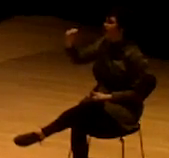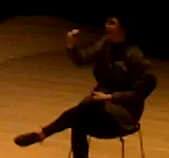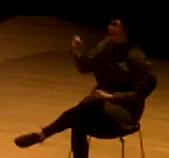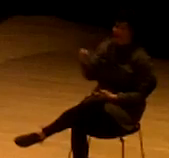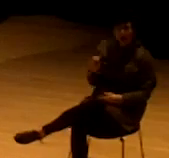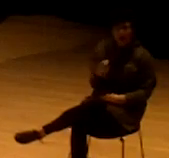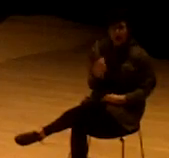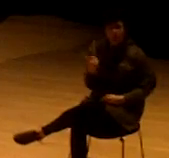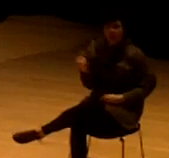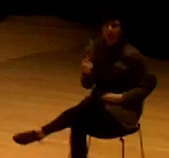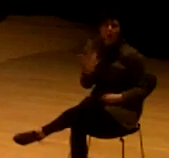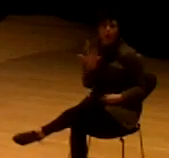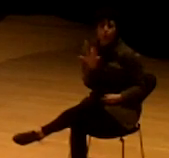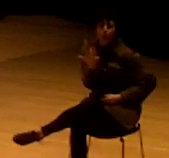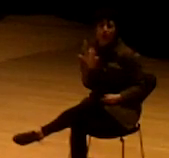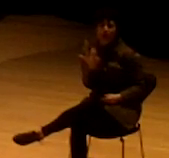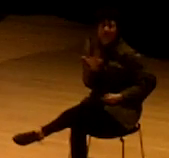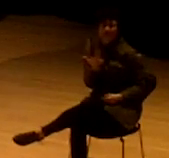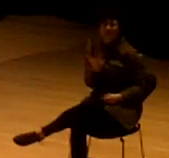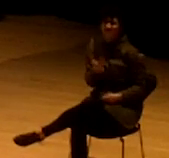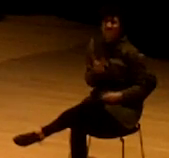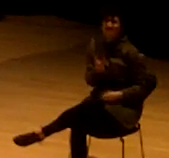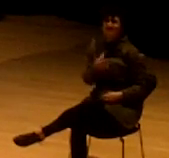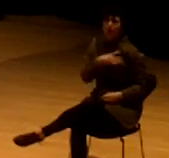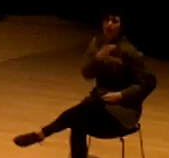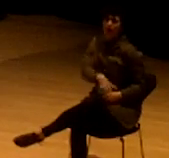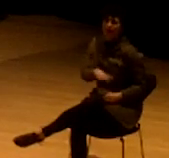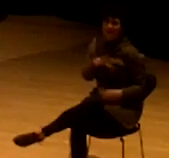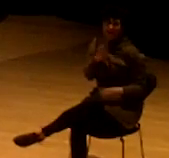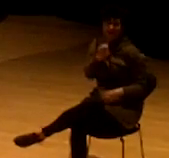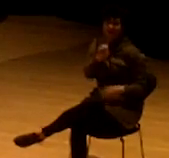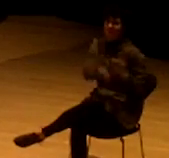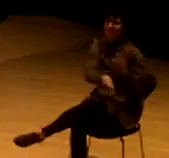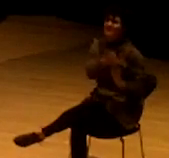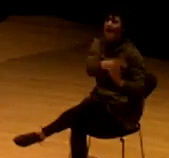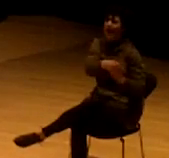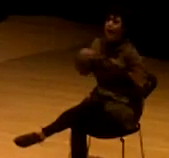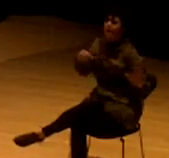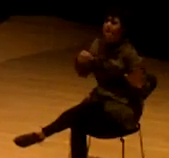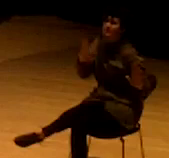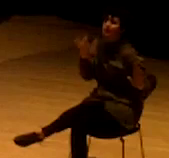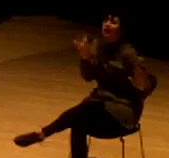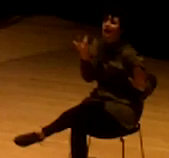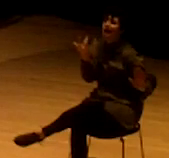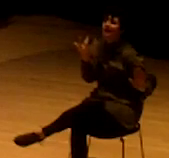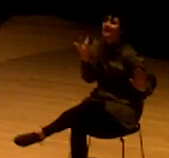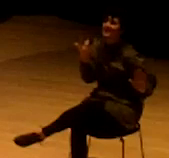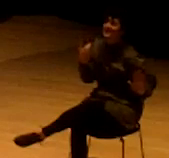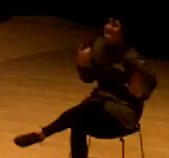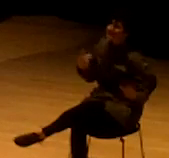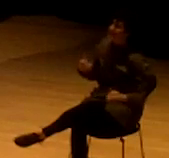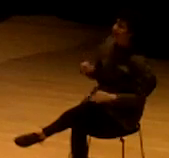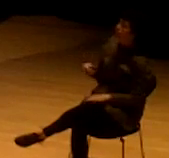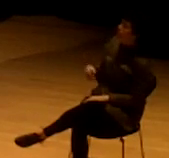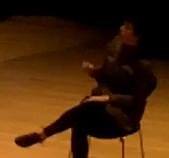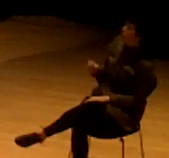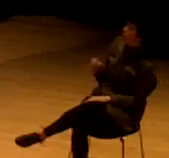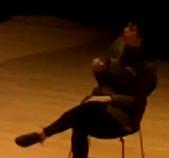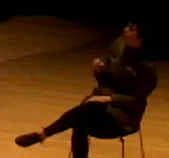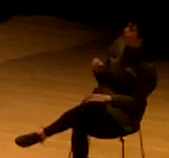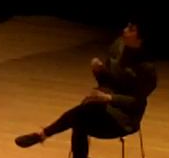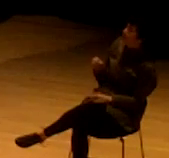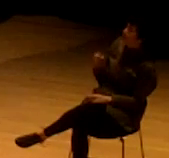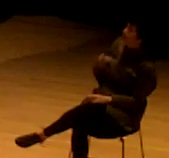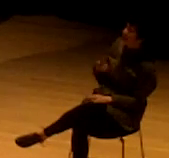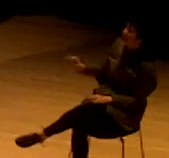No, I'm not hesitating, I'm thinking. It wasn't close. I mean, mm-hmm. it was